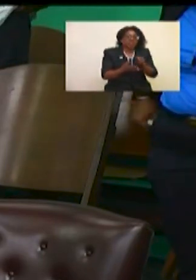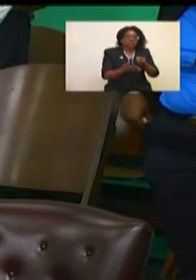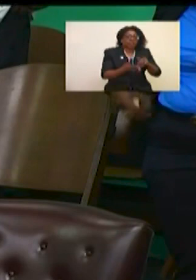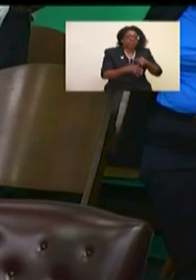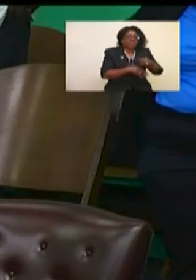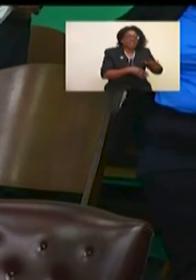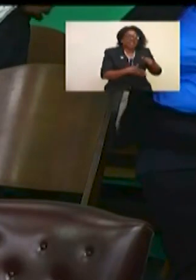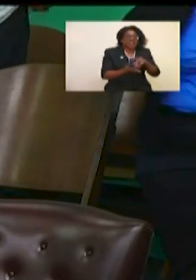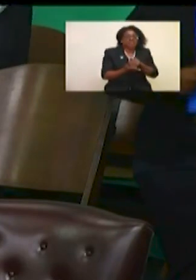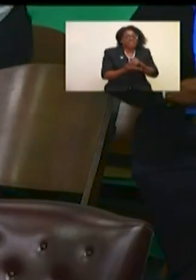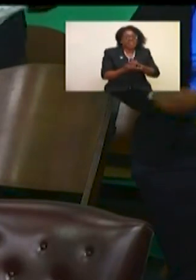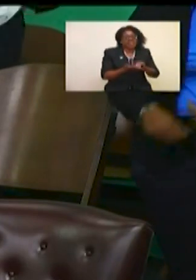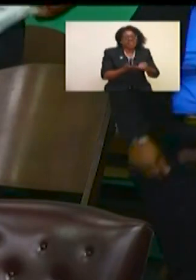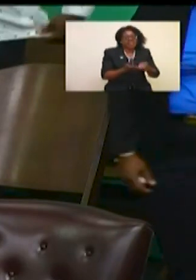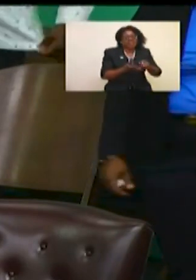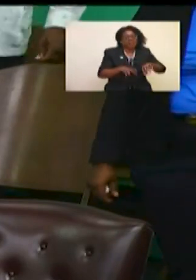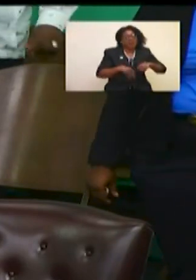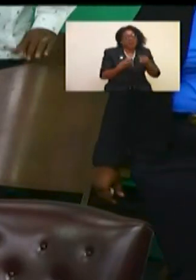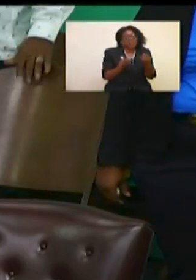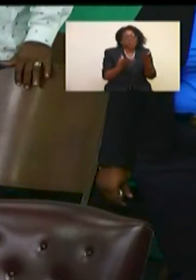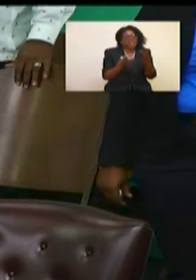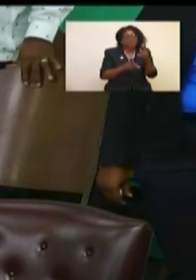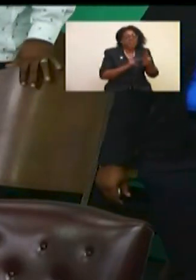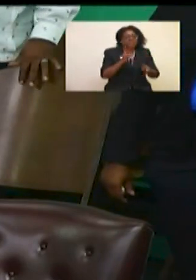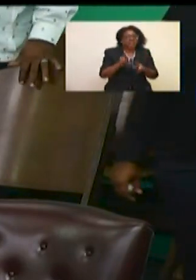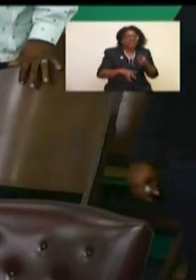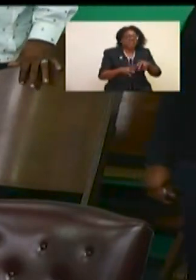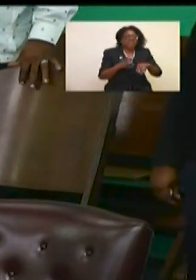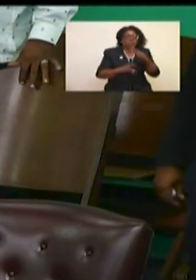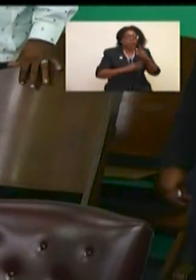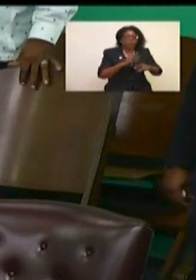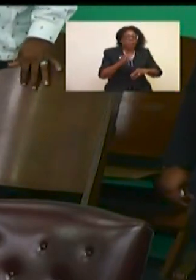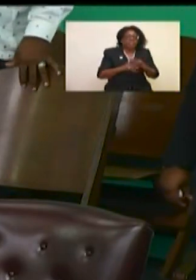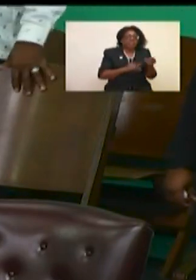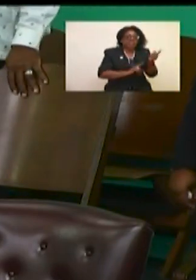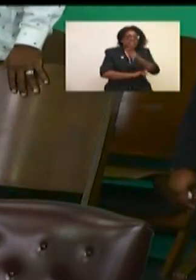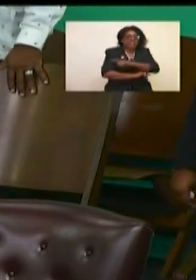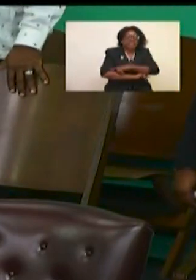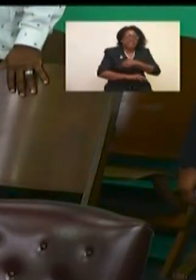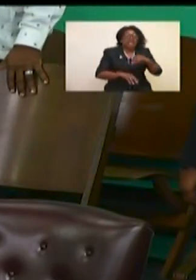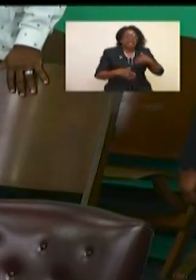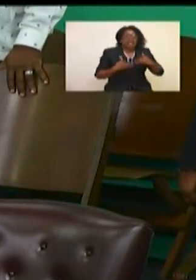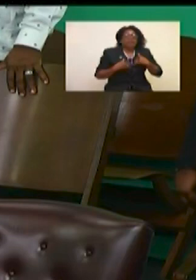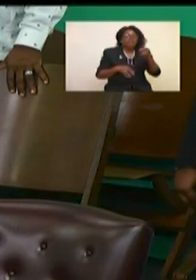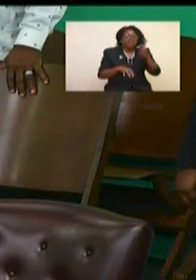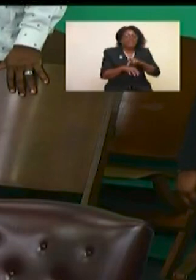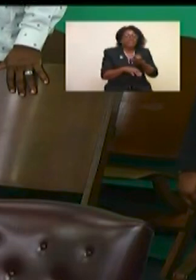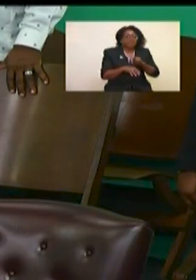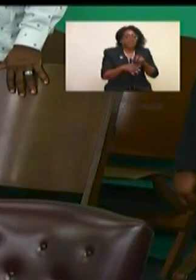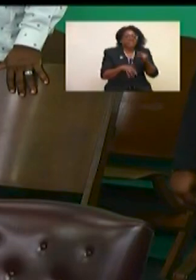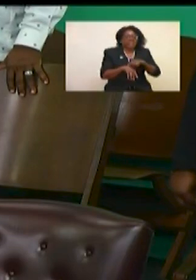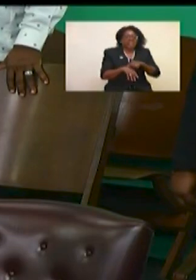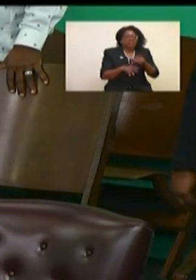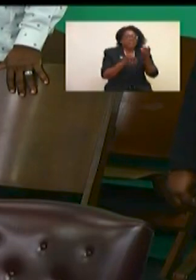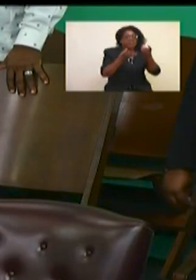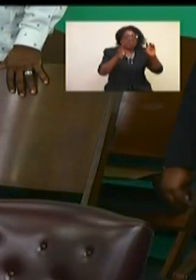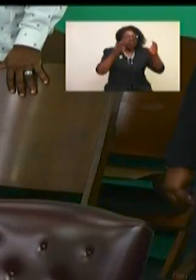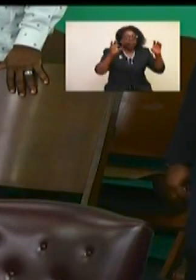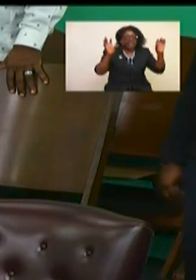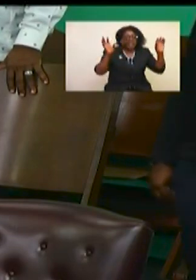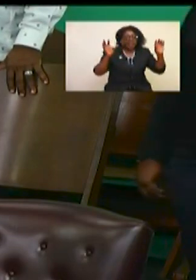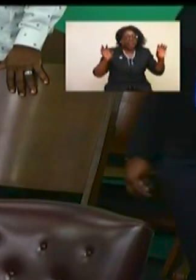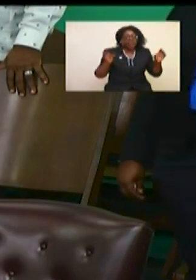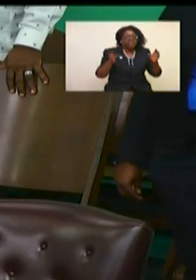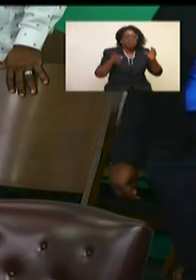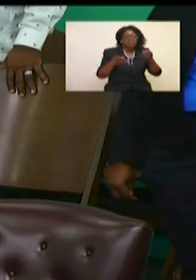message of how many people in the world today have a difficult time celebrating the progress and success of